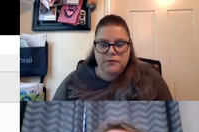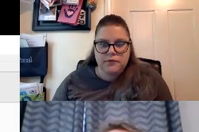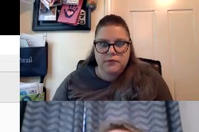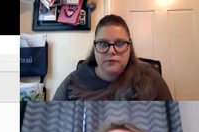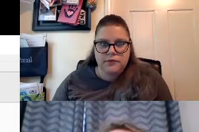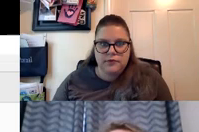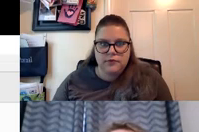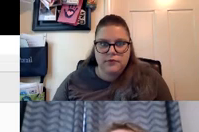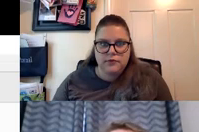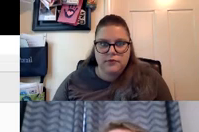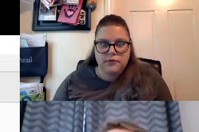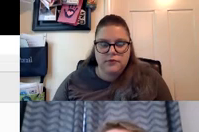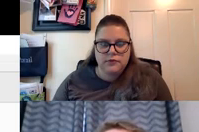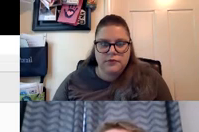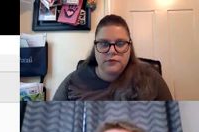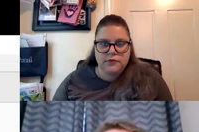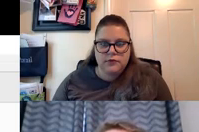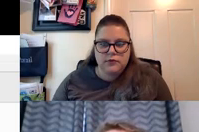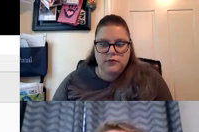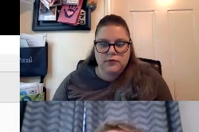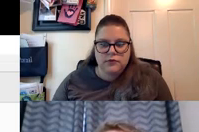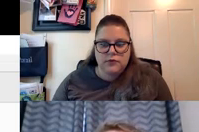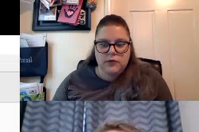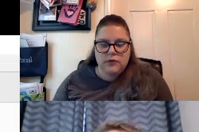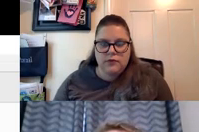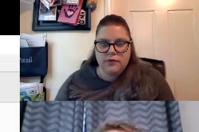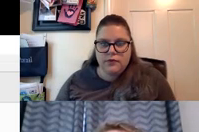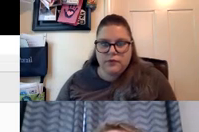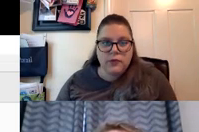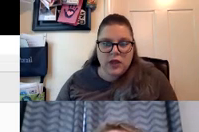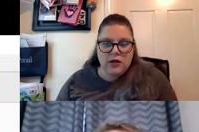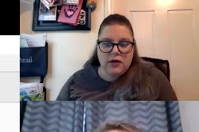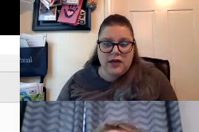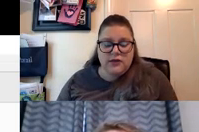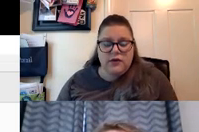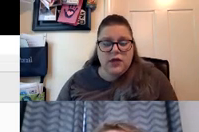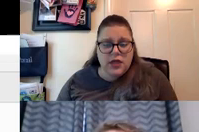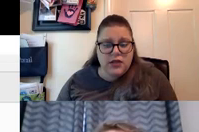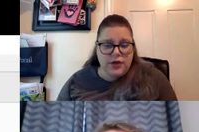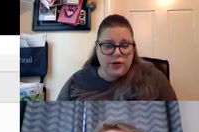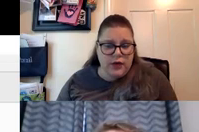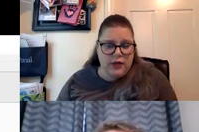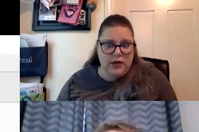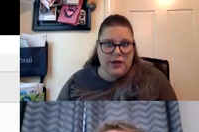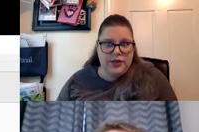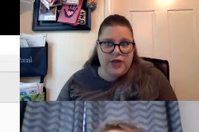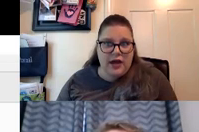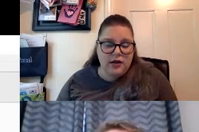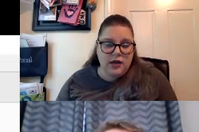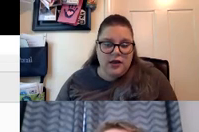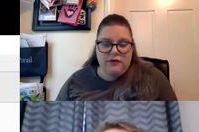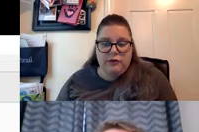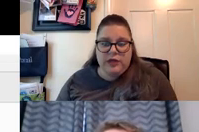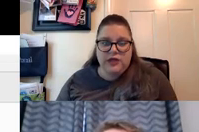that's something we would get more into, go deeper with that. Yeah, so if you can let us know in the